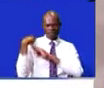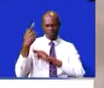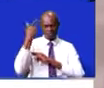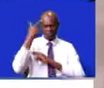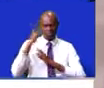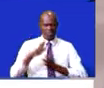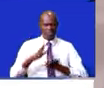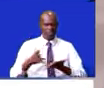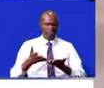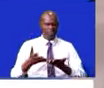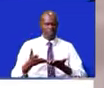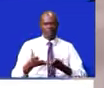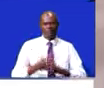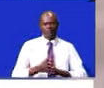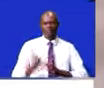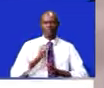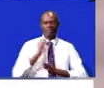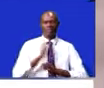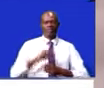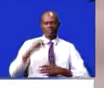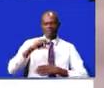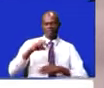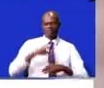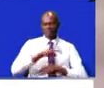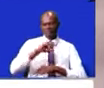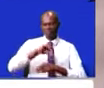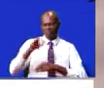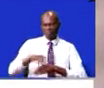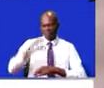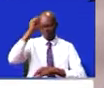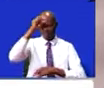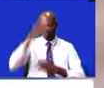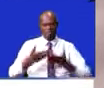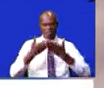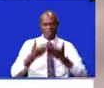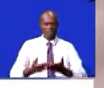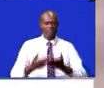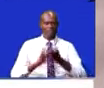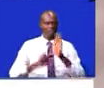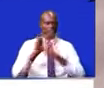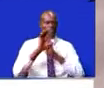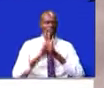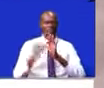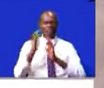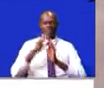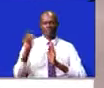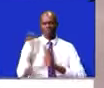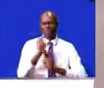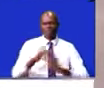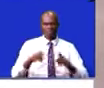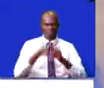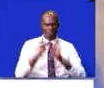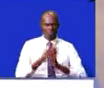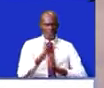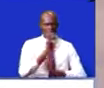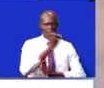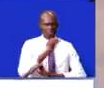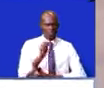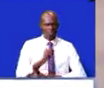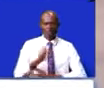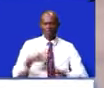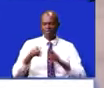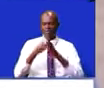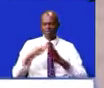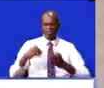responsibility of our county government as given by the Constitution of Kenya. As yes, education sitaingiria